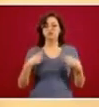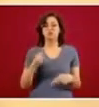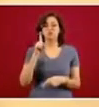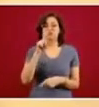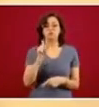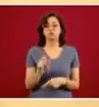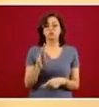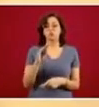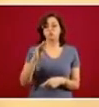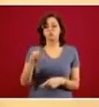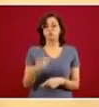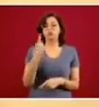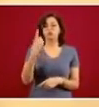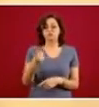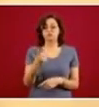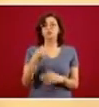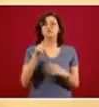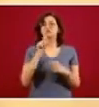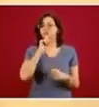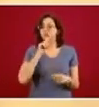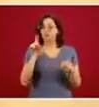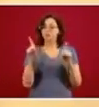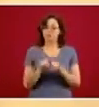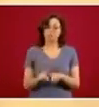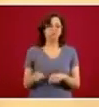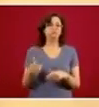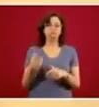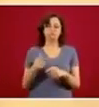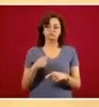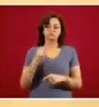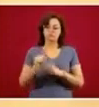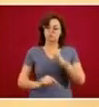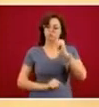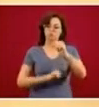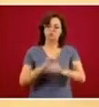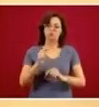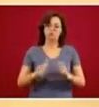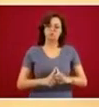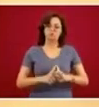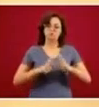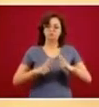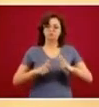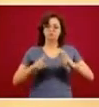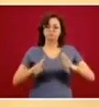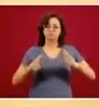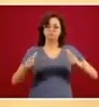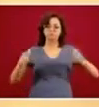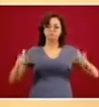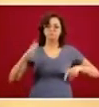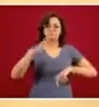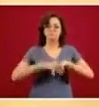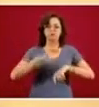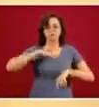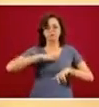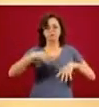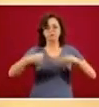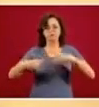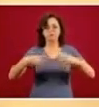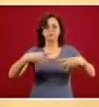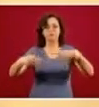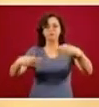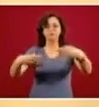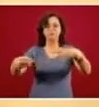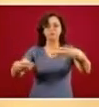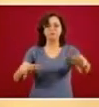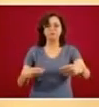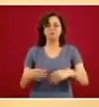The national average is 1.9 when it talks of when it comes to infected cases per 100,000